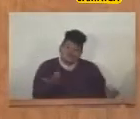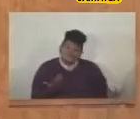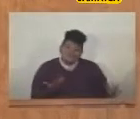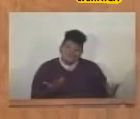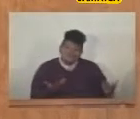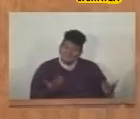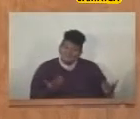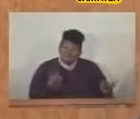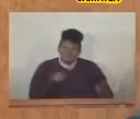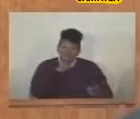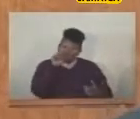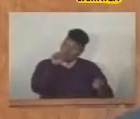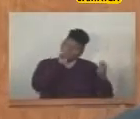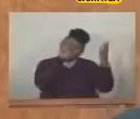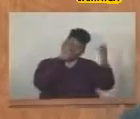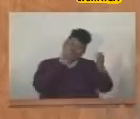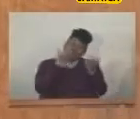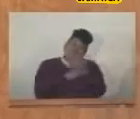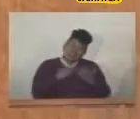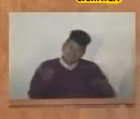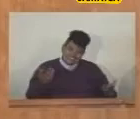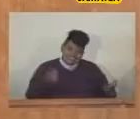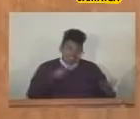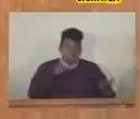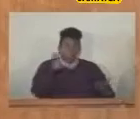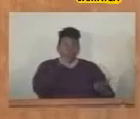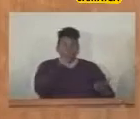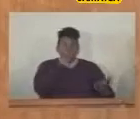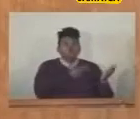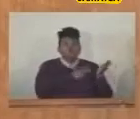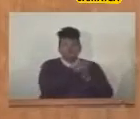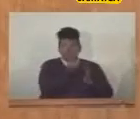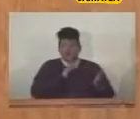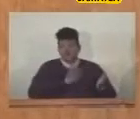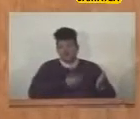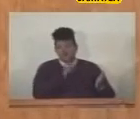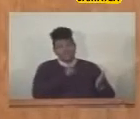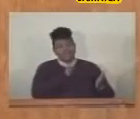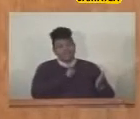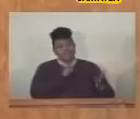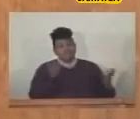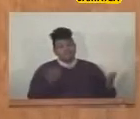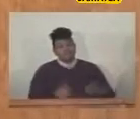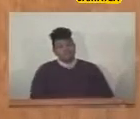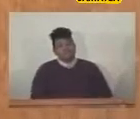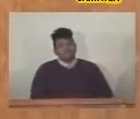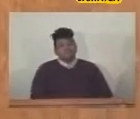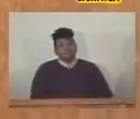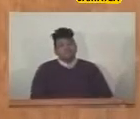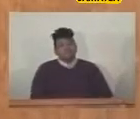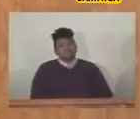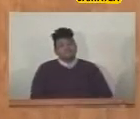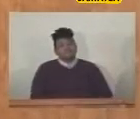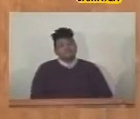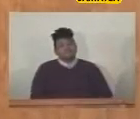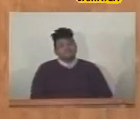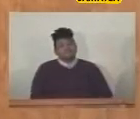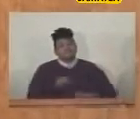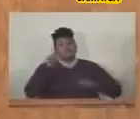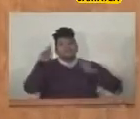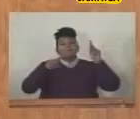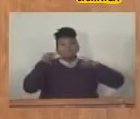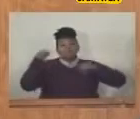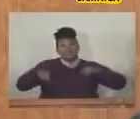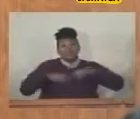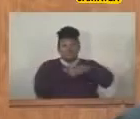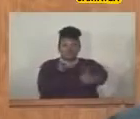So let's face some reality. Let's talk truth to ourselves and to power. The people of this country are living